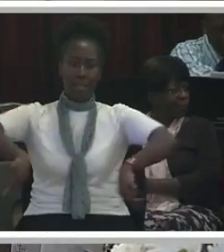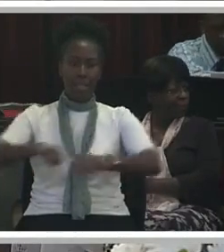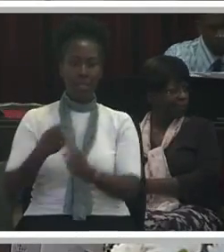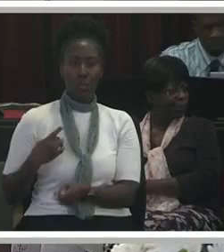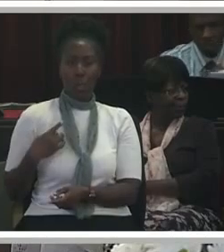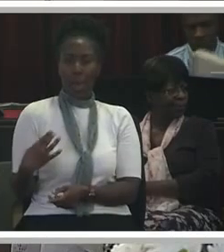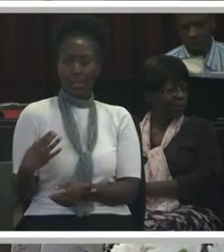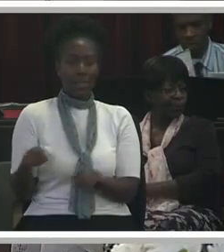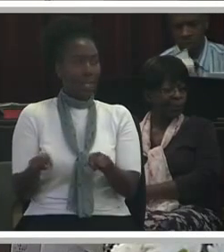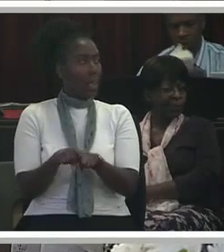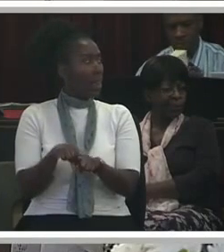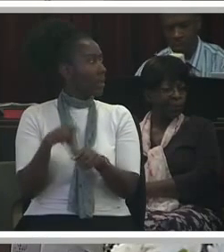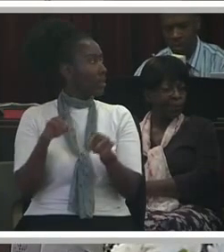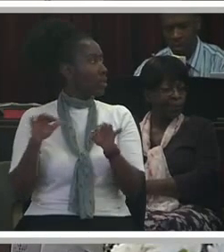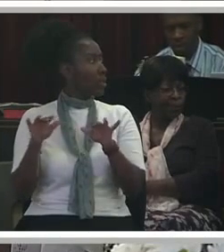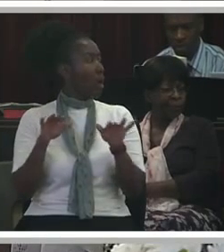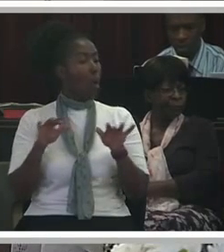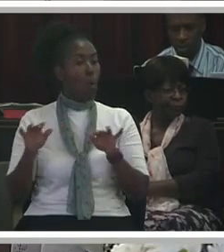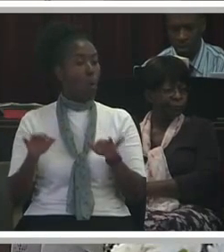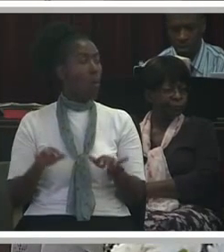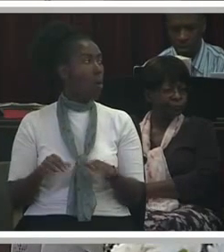All to him I owe.